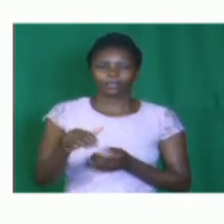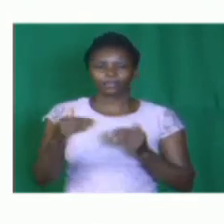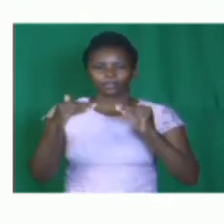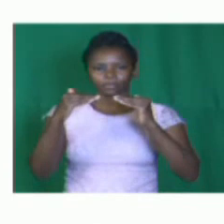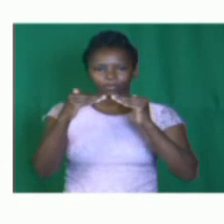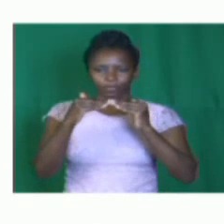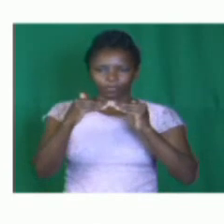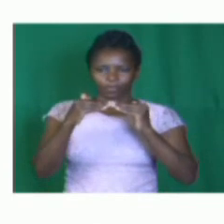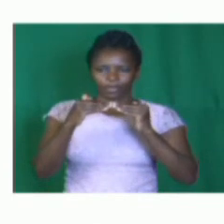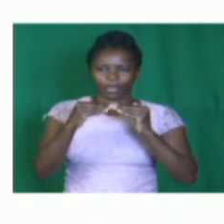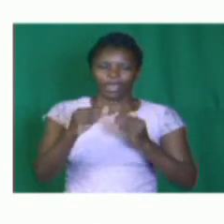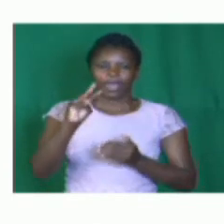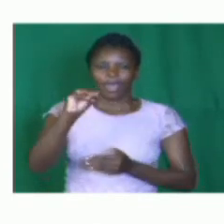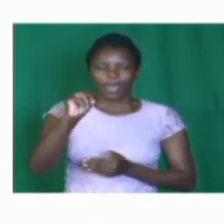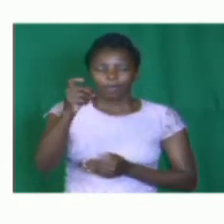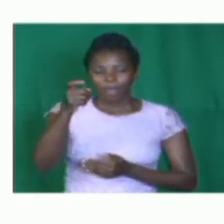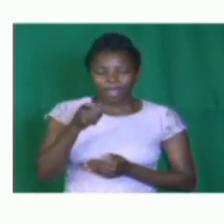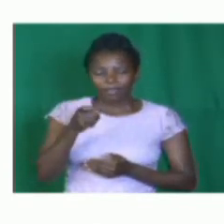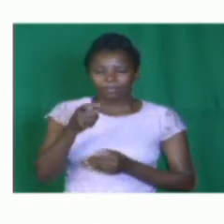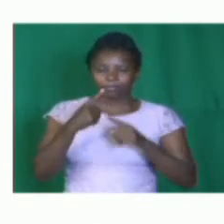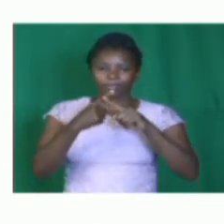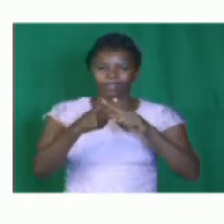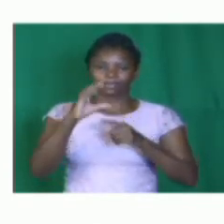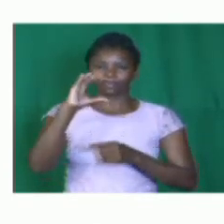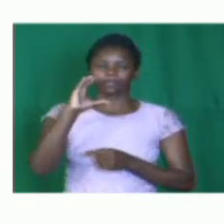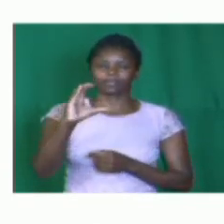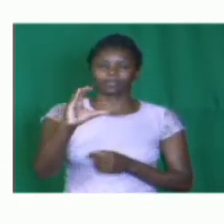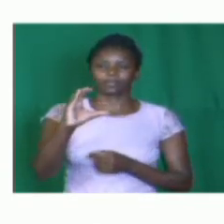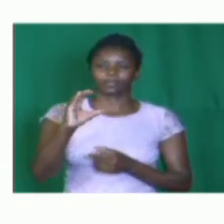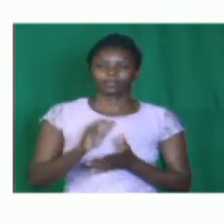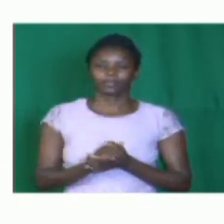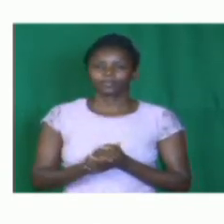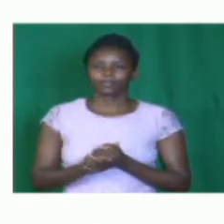to mx plus c. We already have